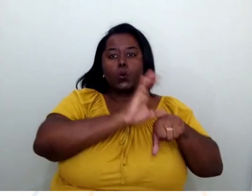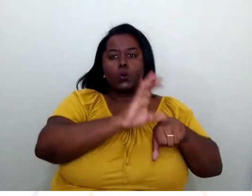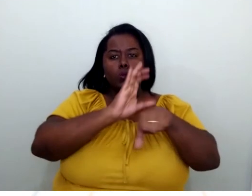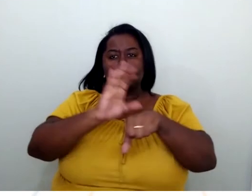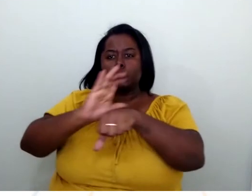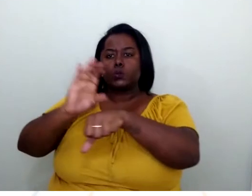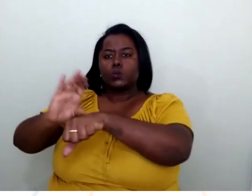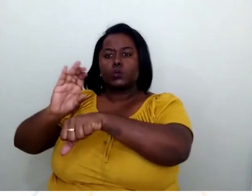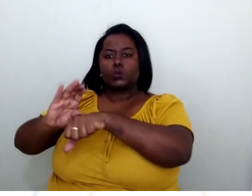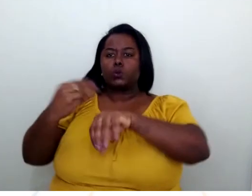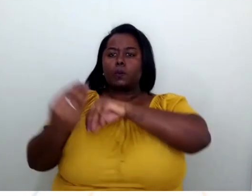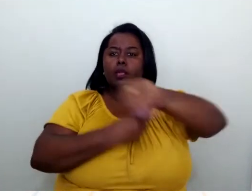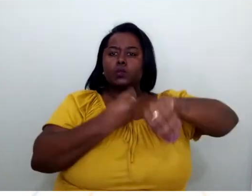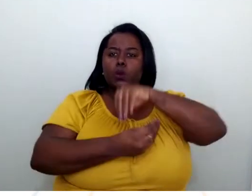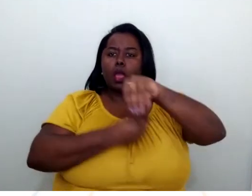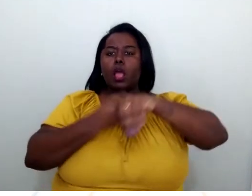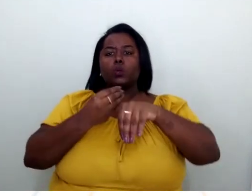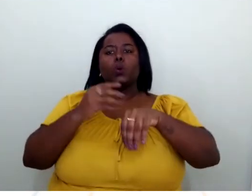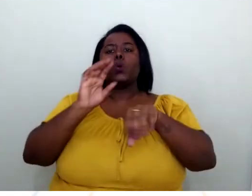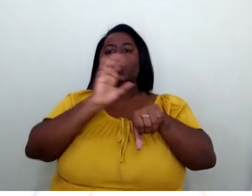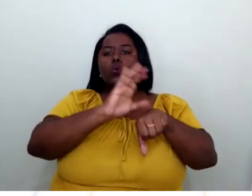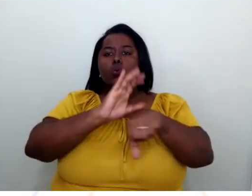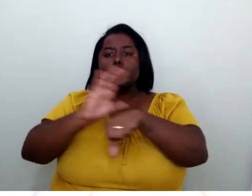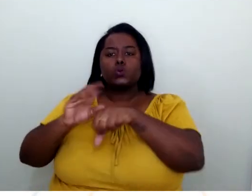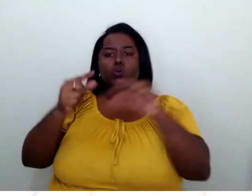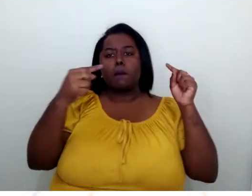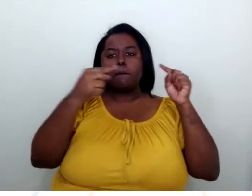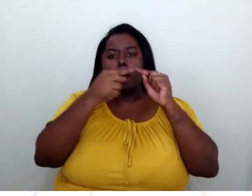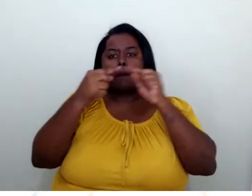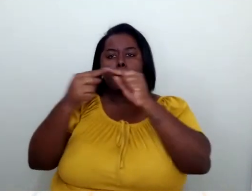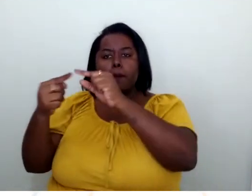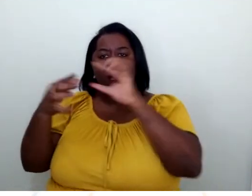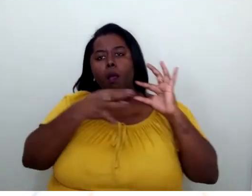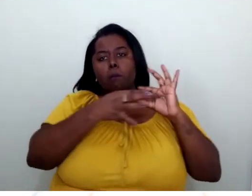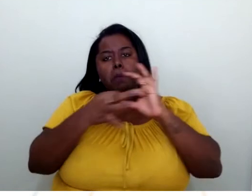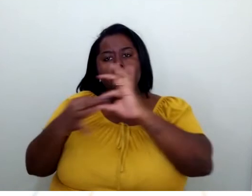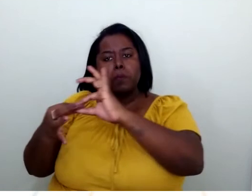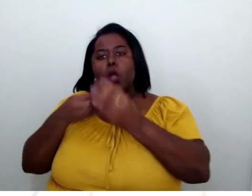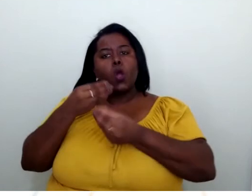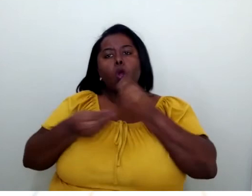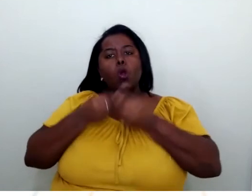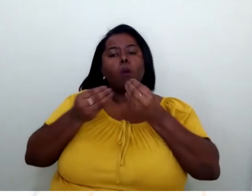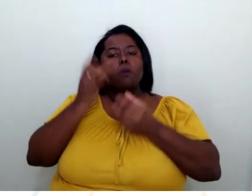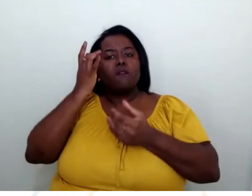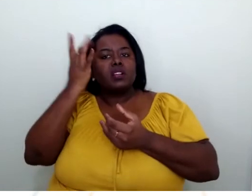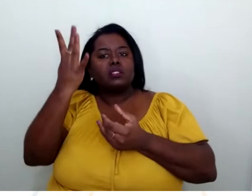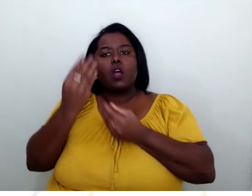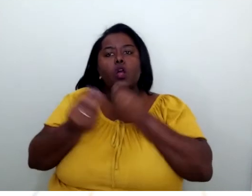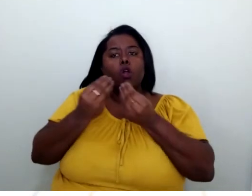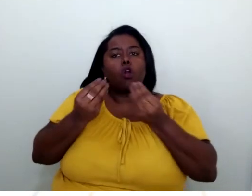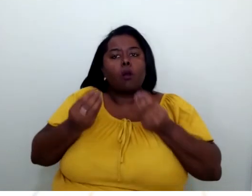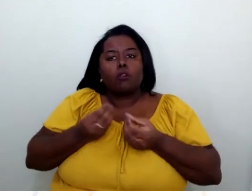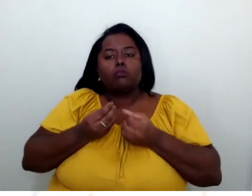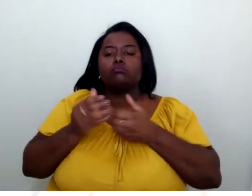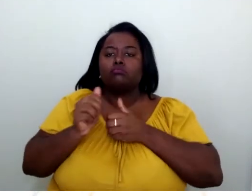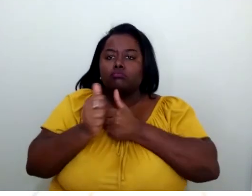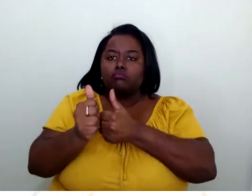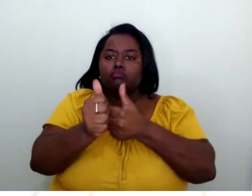teaching presence. And what we're going to go on now is look at a research study and look at this idea of teaching presence in a little more detail.